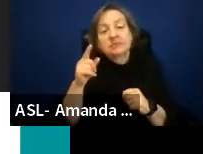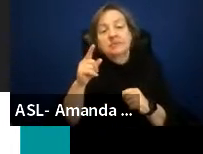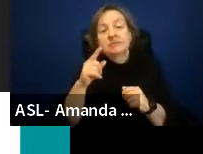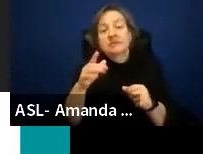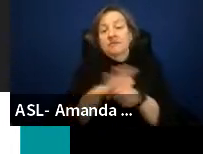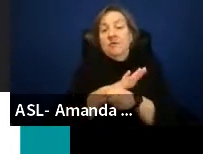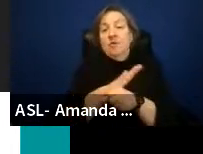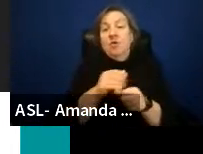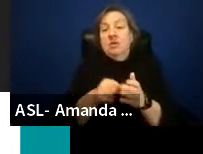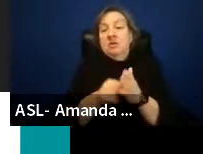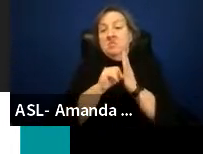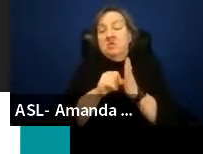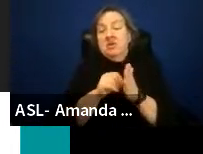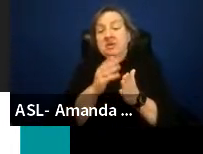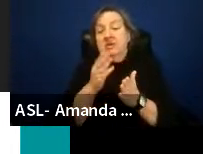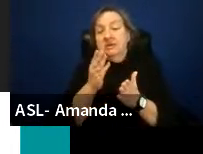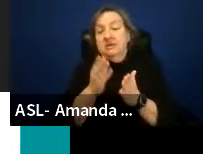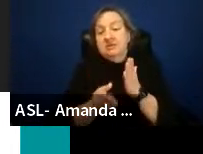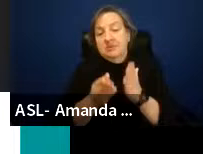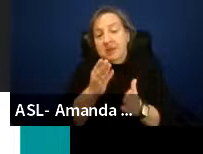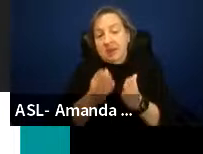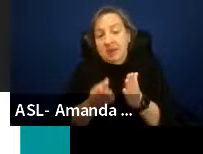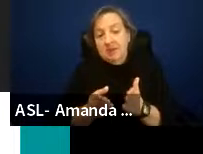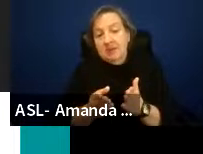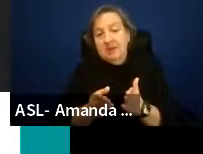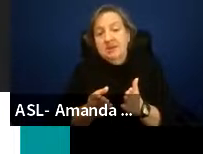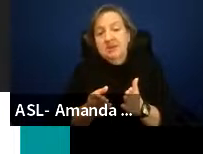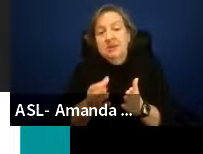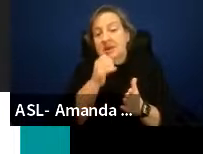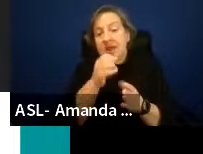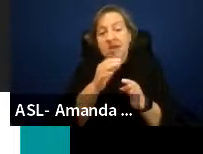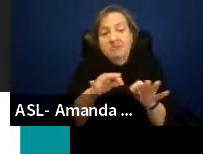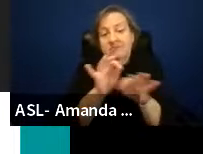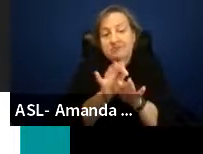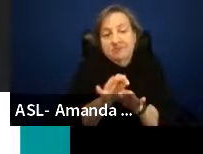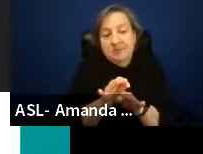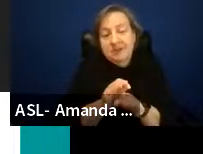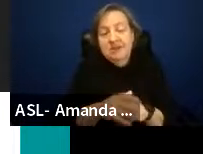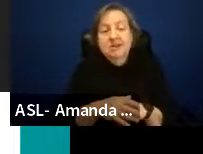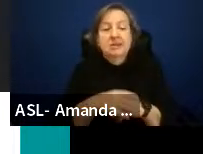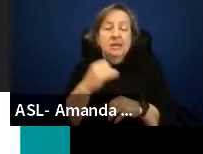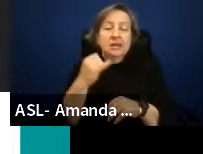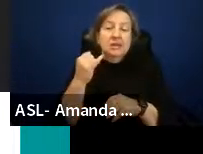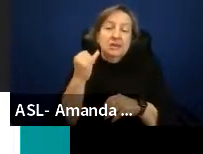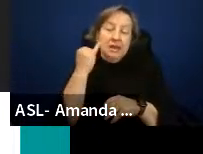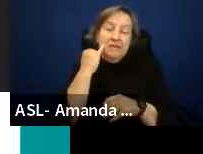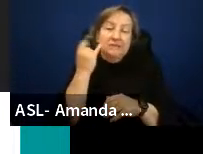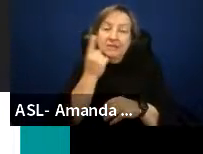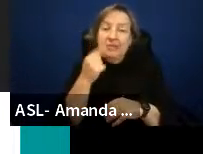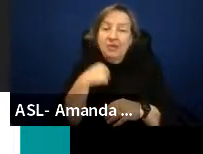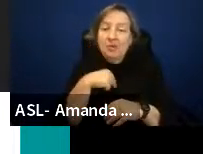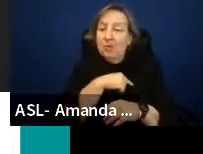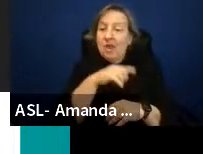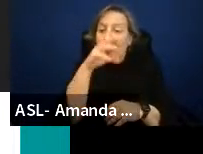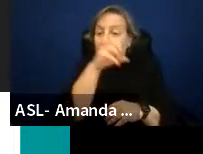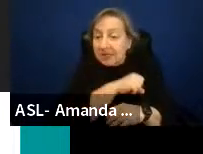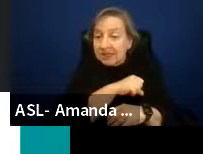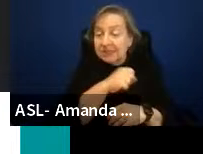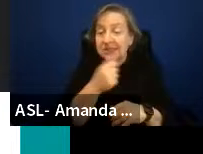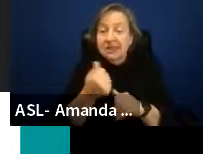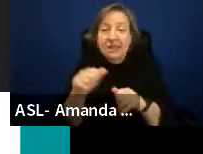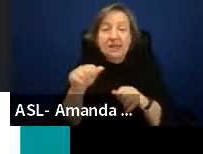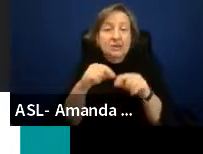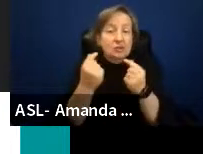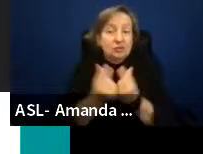may not carry the mail. We need, if there are things that we're missing, we need groups like this. We made the same